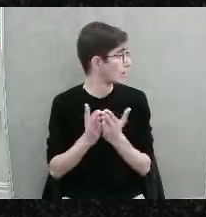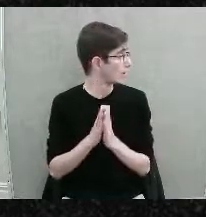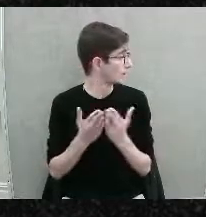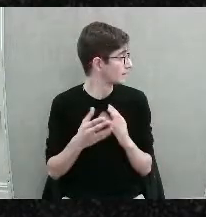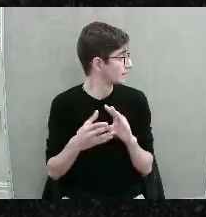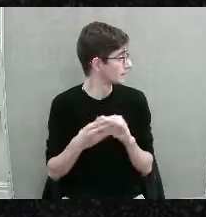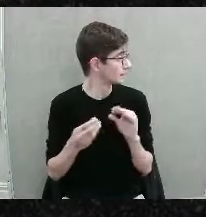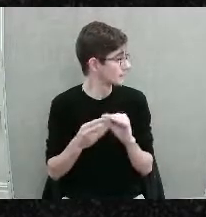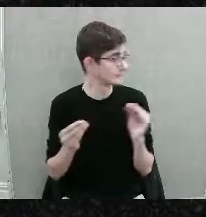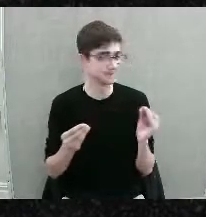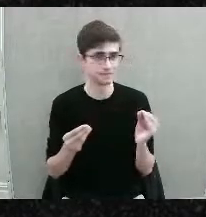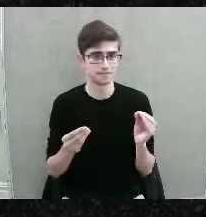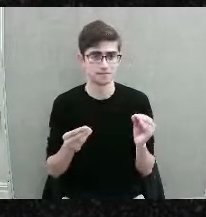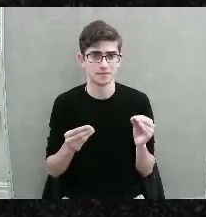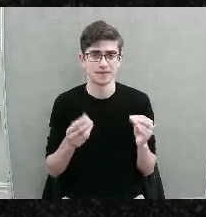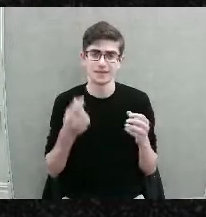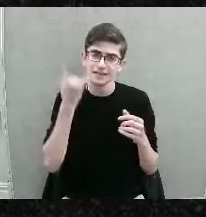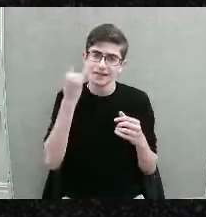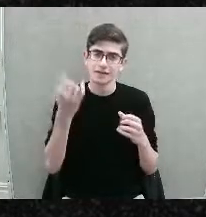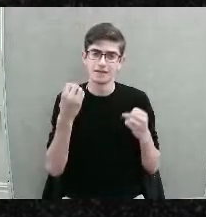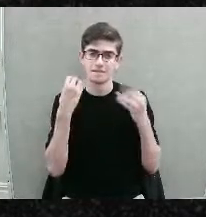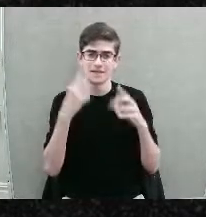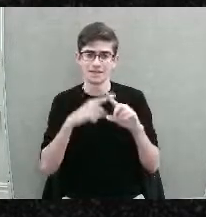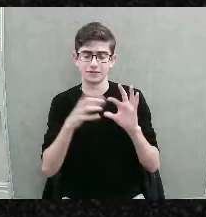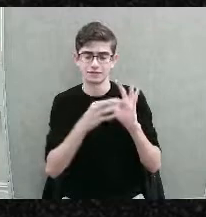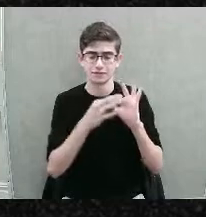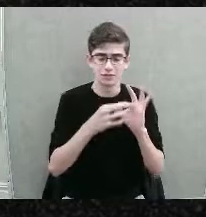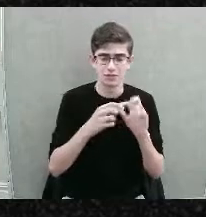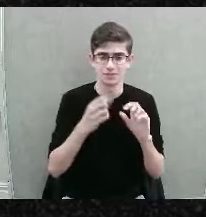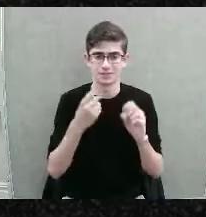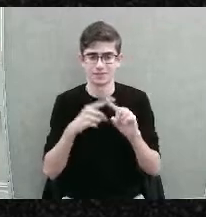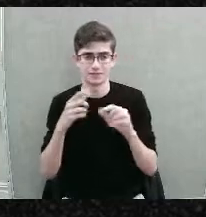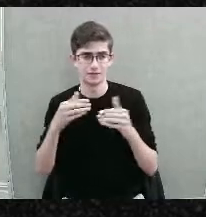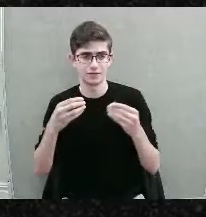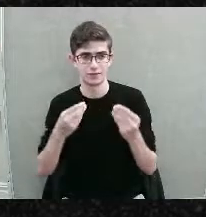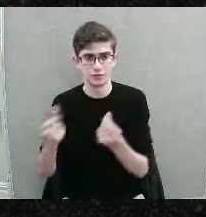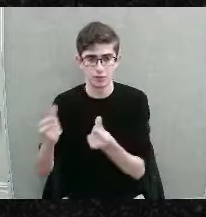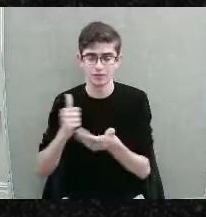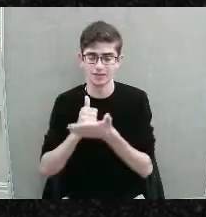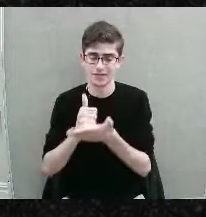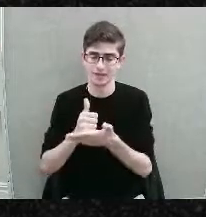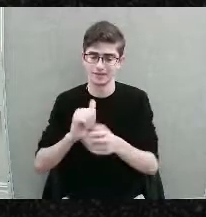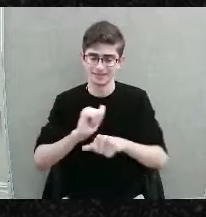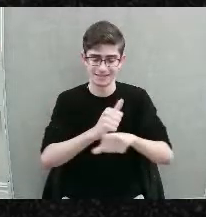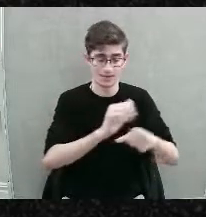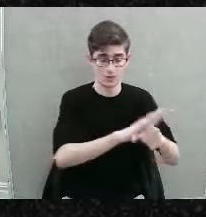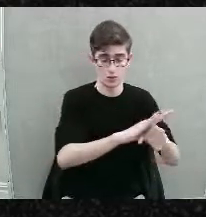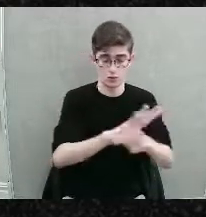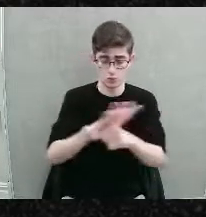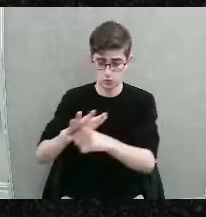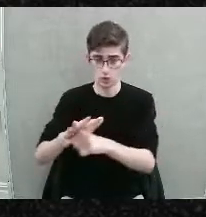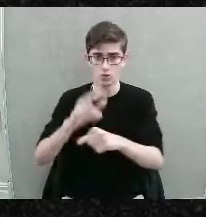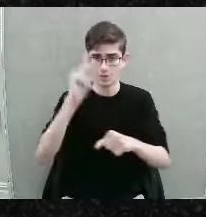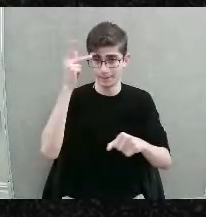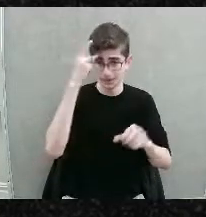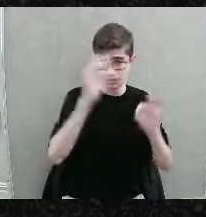the multiple relations and flows that serve to link different local formations as well as different political forms within